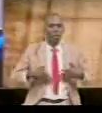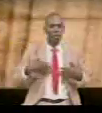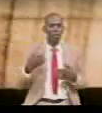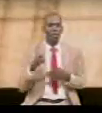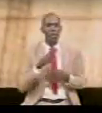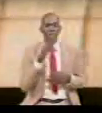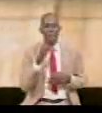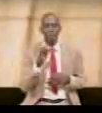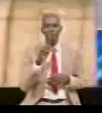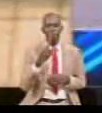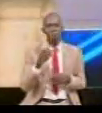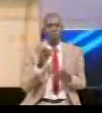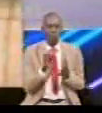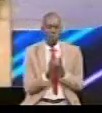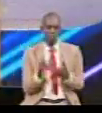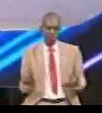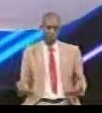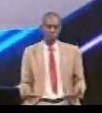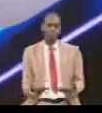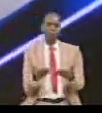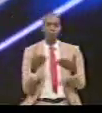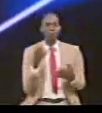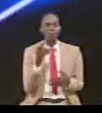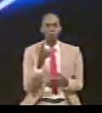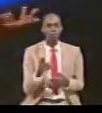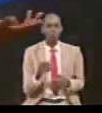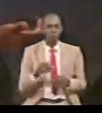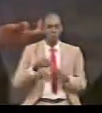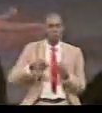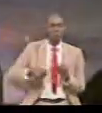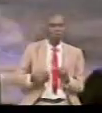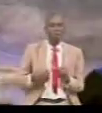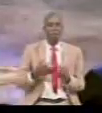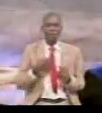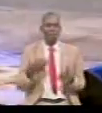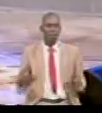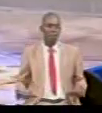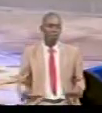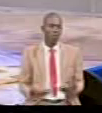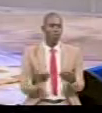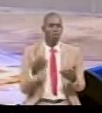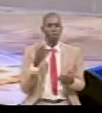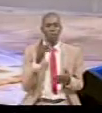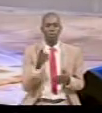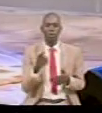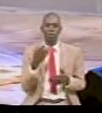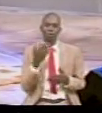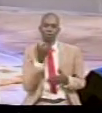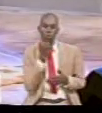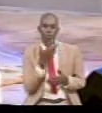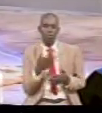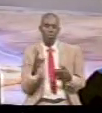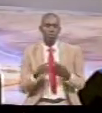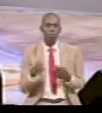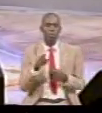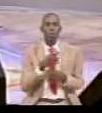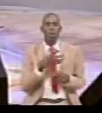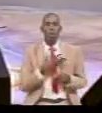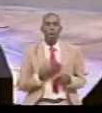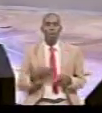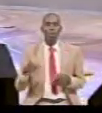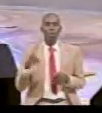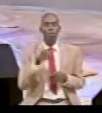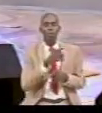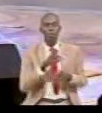you, introducing superstition to you, introducing tradition to you, and you accept that. They want to be able to